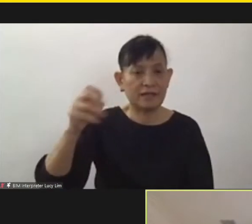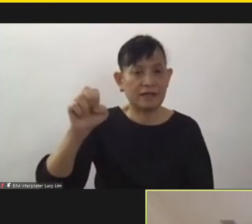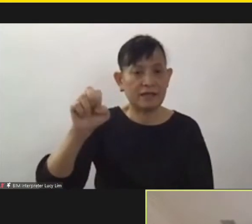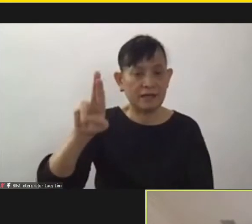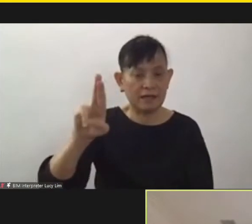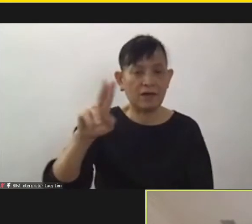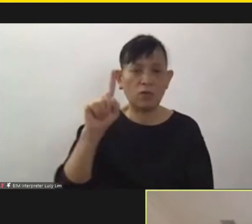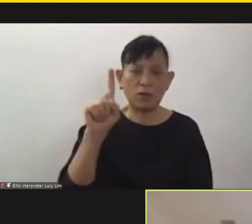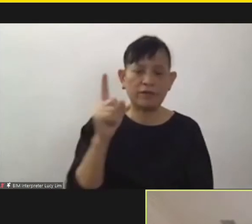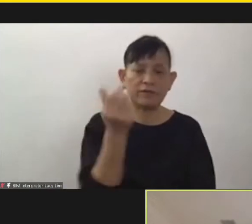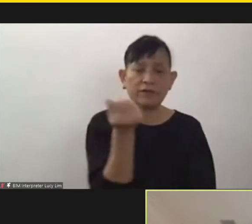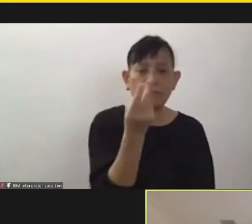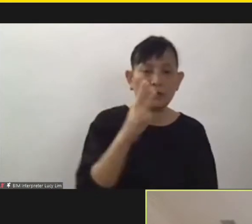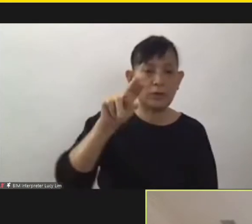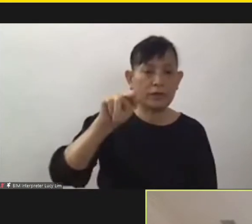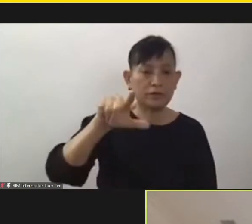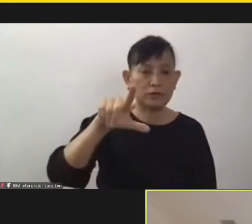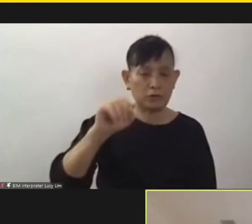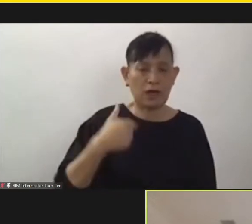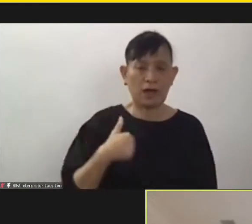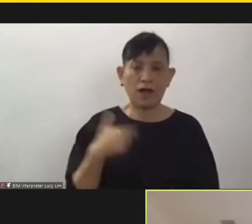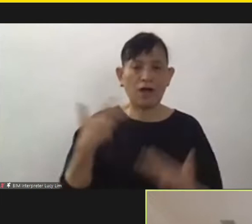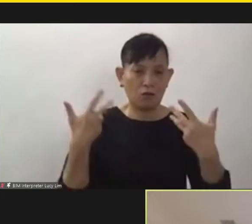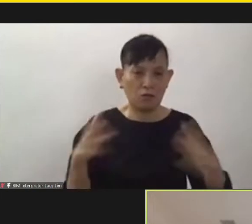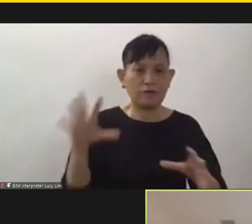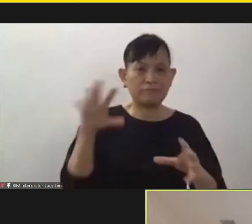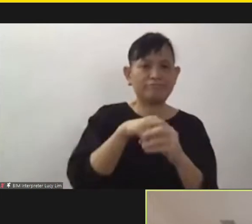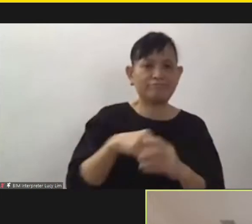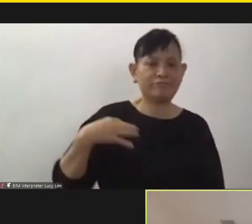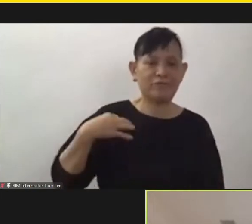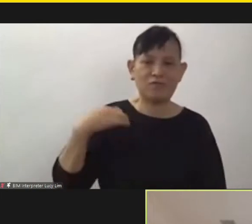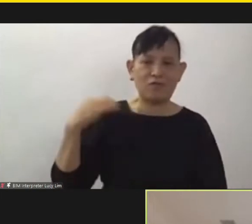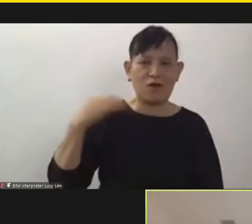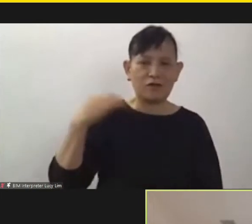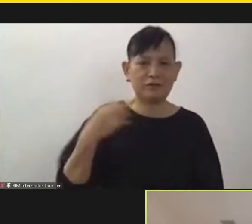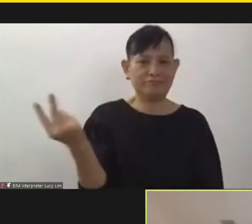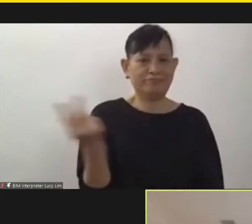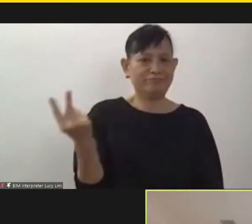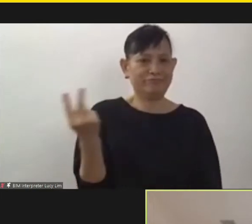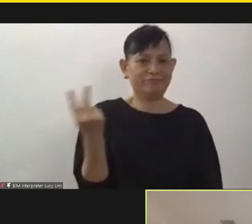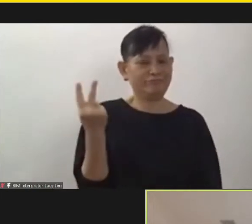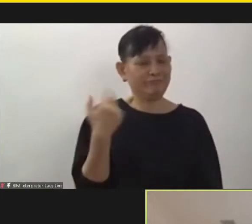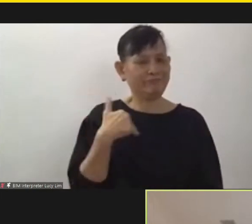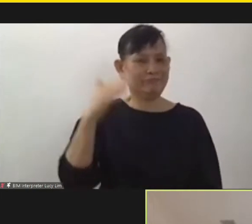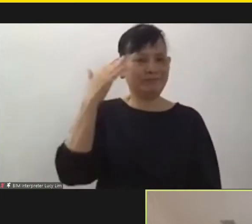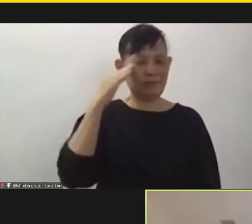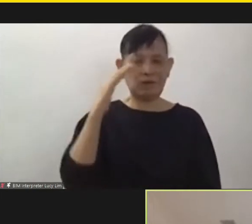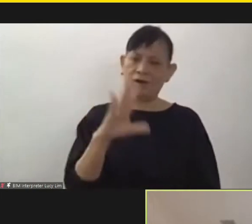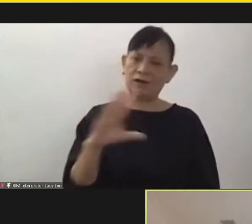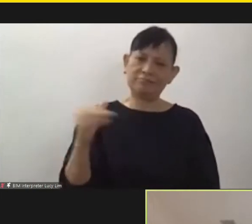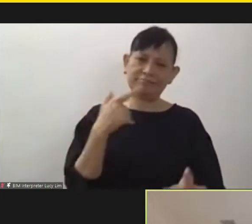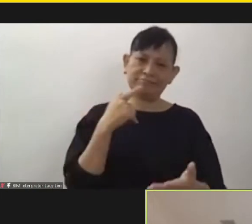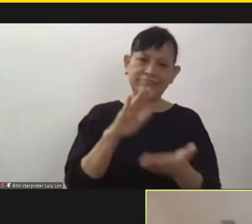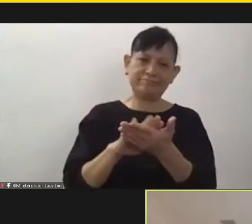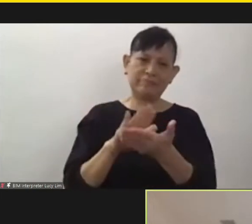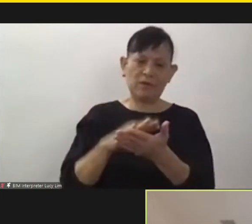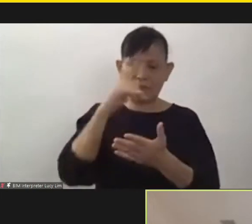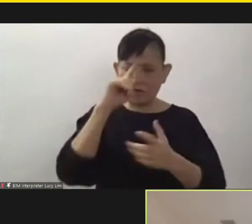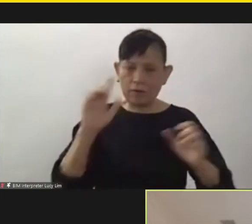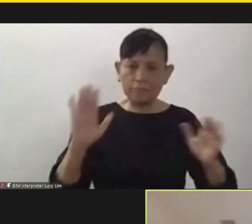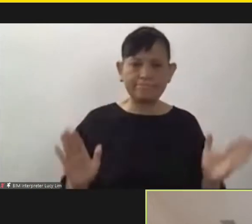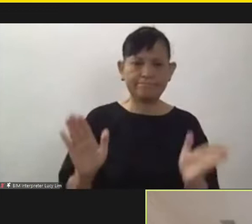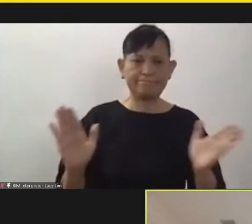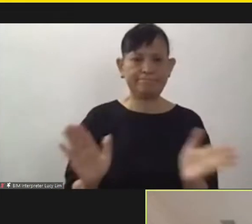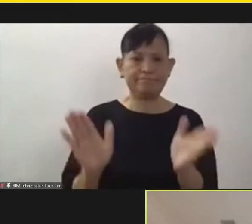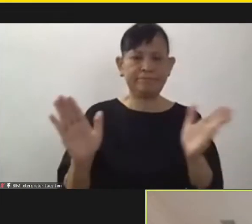campaign that I volunteered in. So Anis and I go way back. So I really applaud the effort on Chakna Siswa to